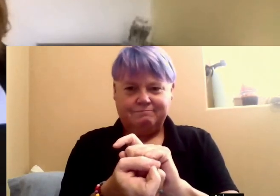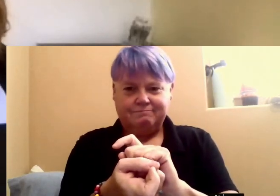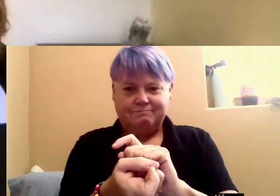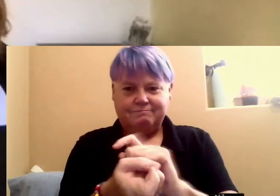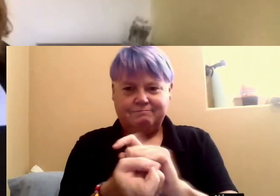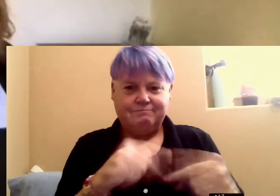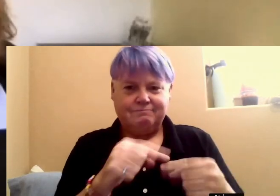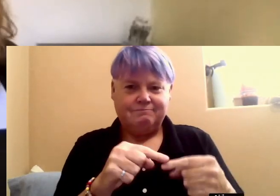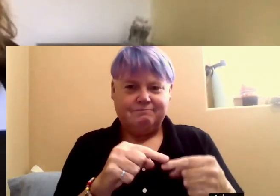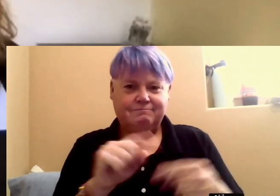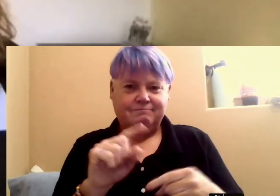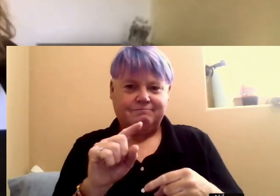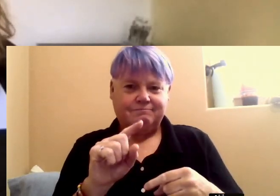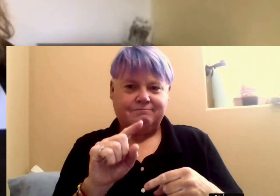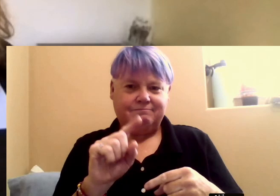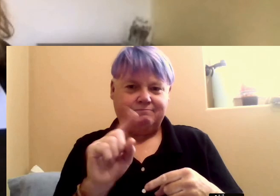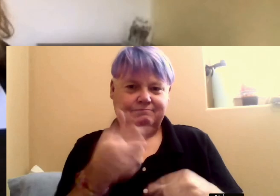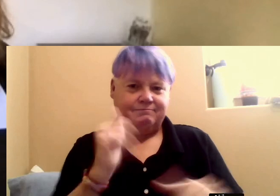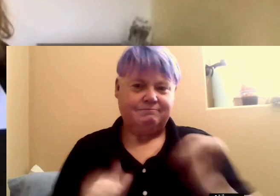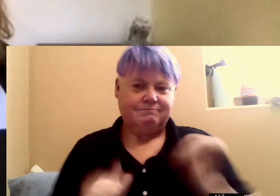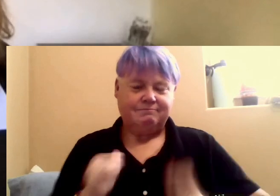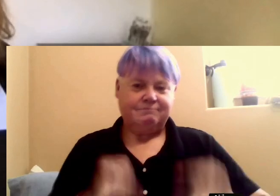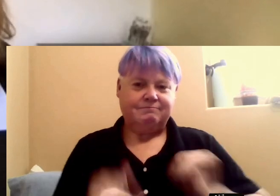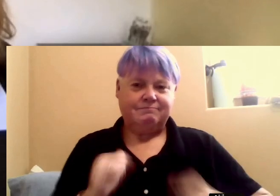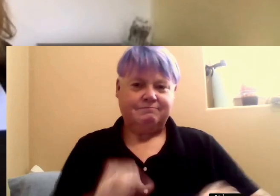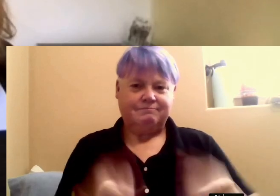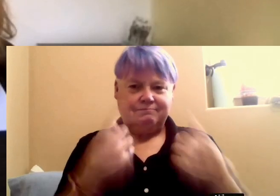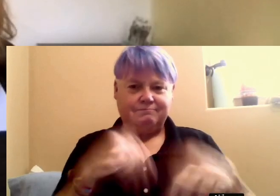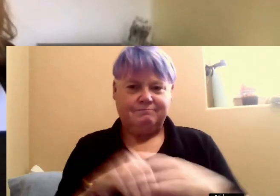my first domestic drama came out in